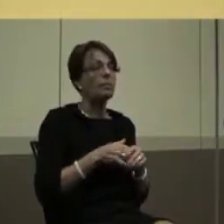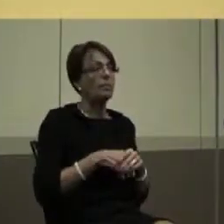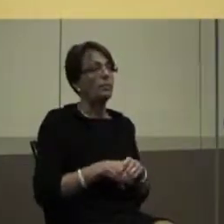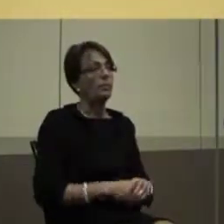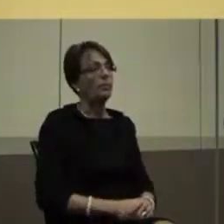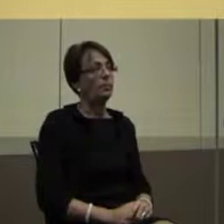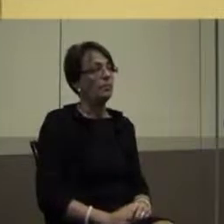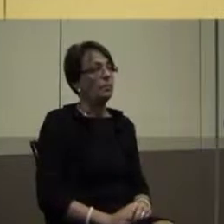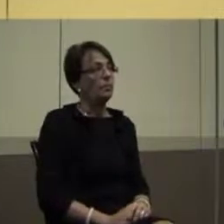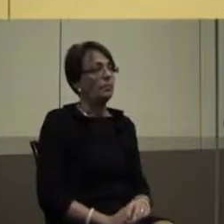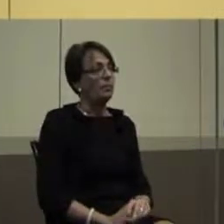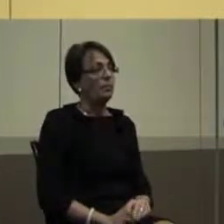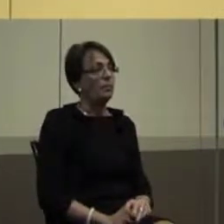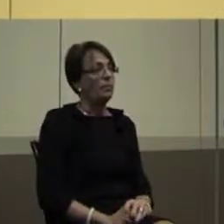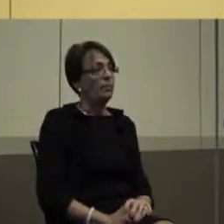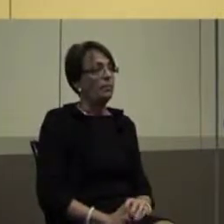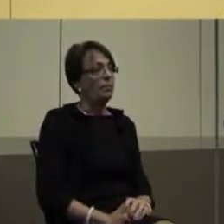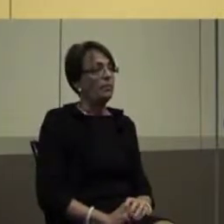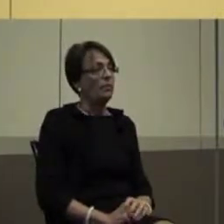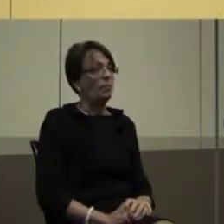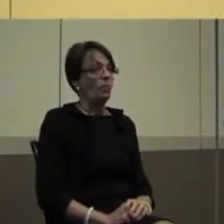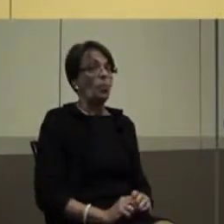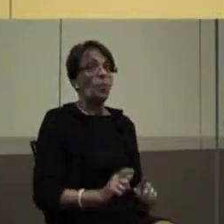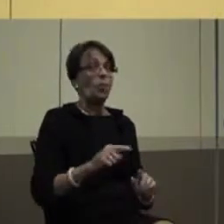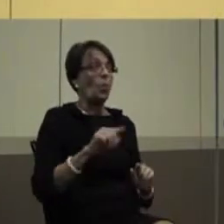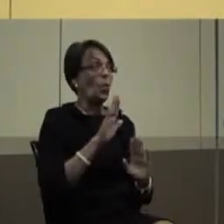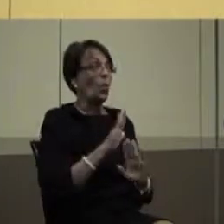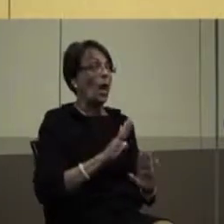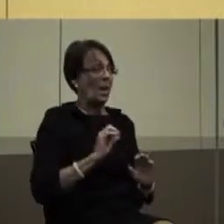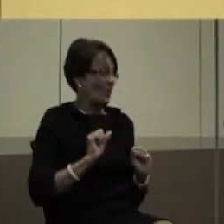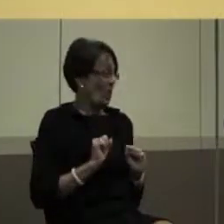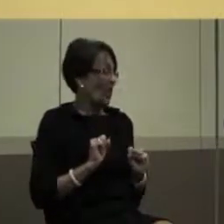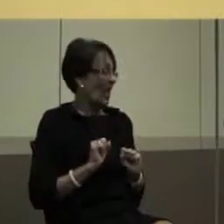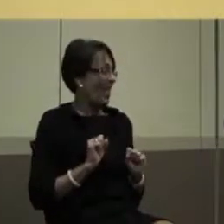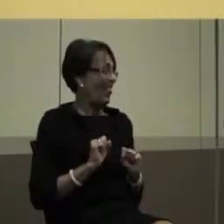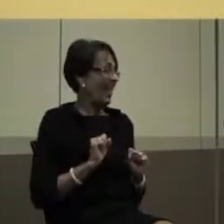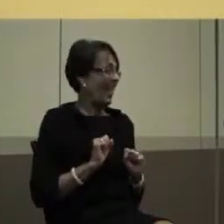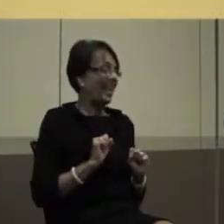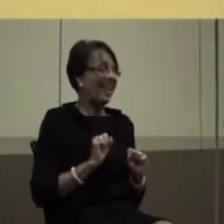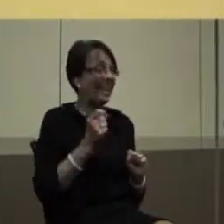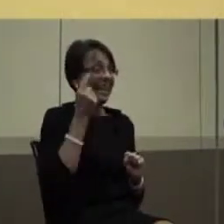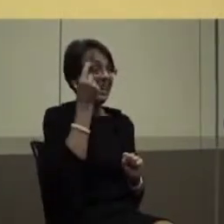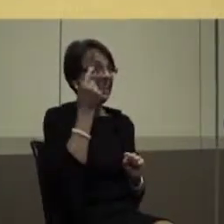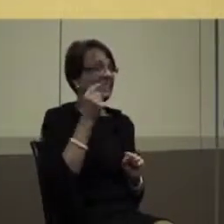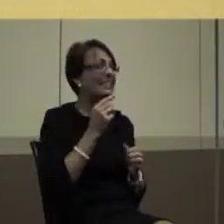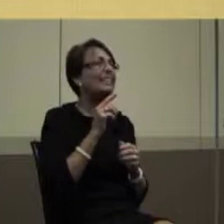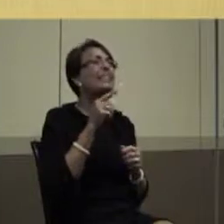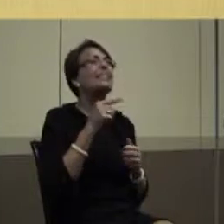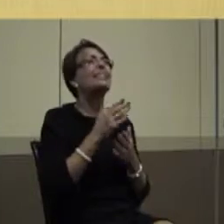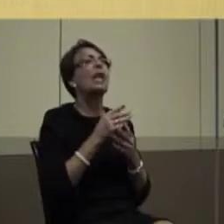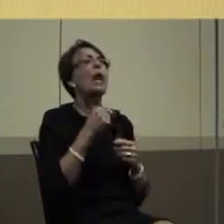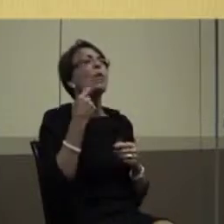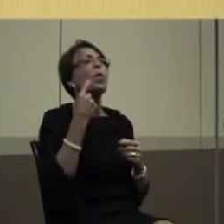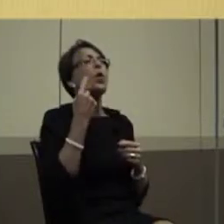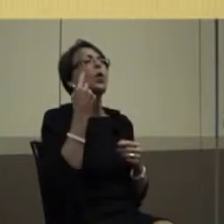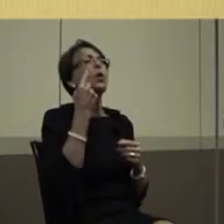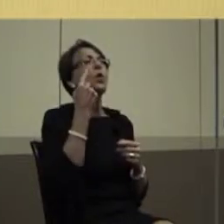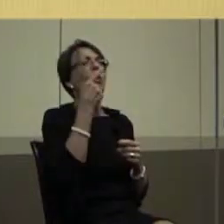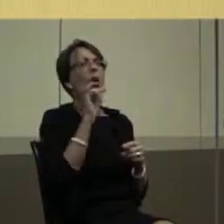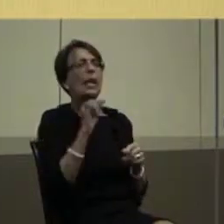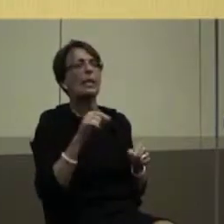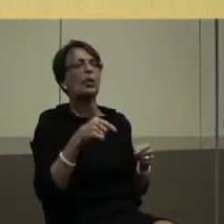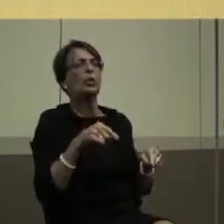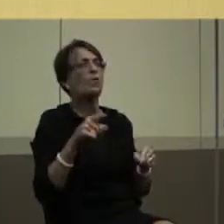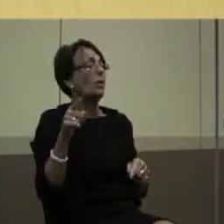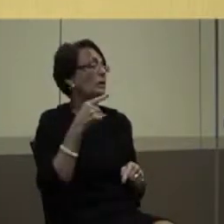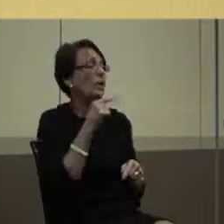Hey, you guys are quiet and cold, I think. Some of you look like you're shivering. He came in, I said, don't ask me because I'll be walking around